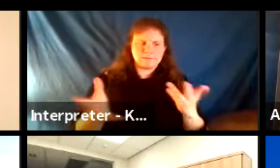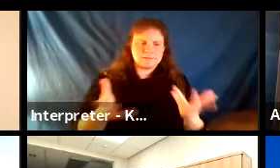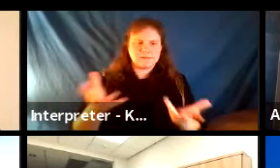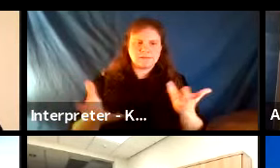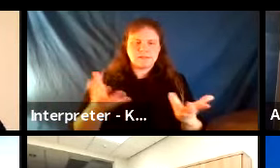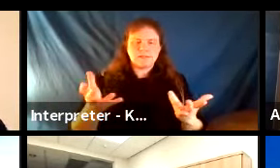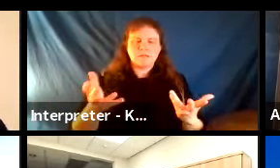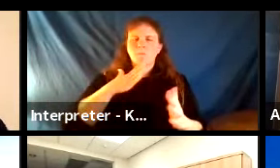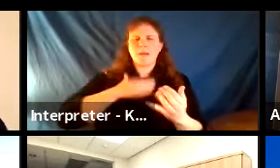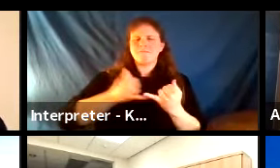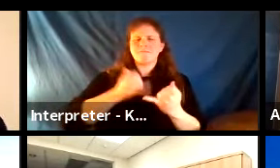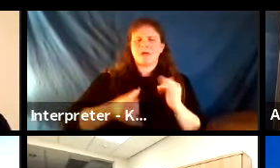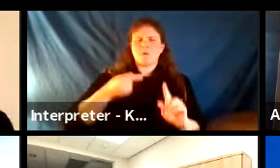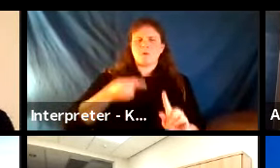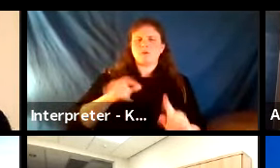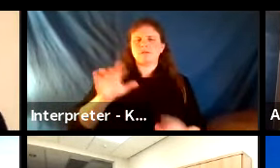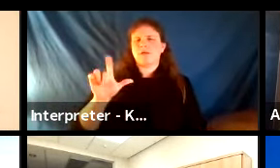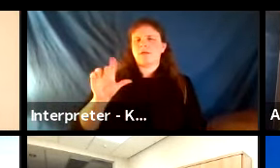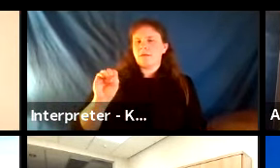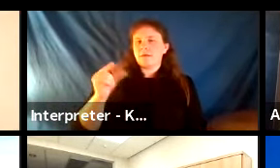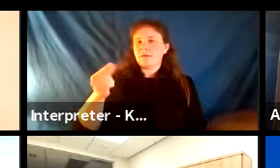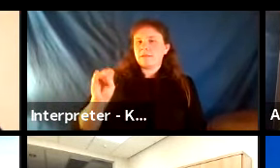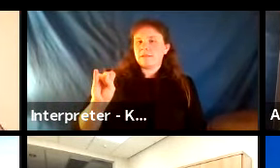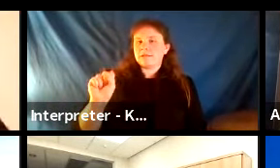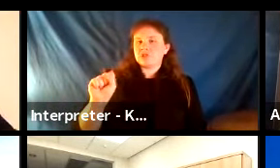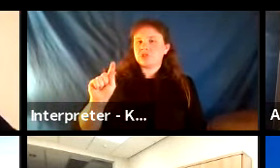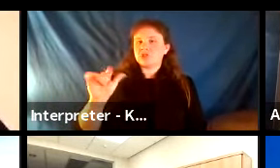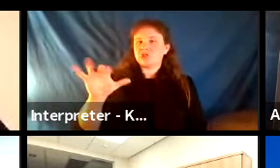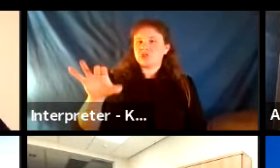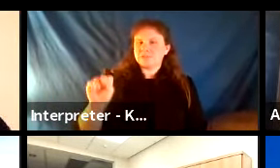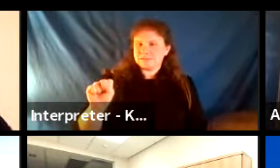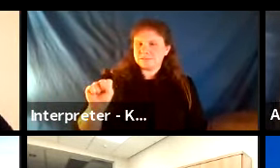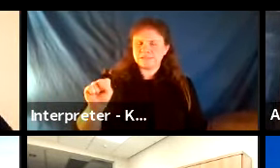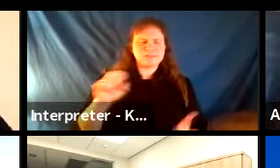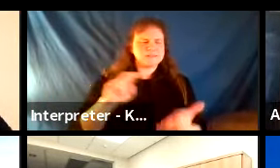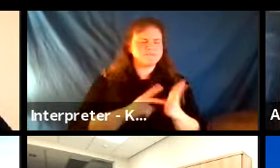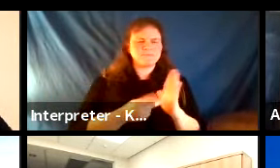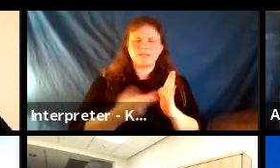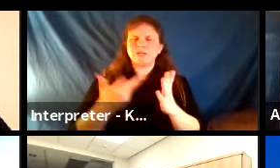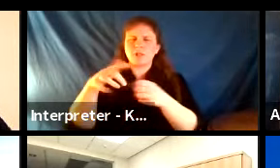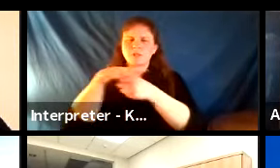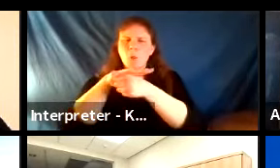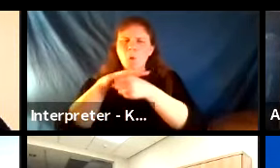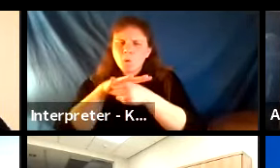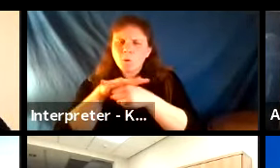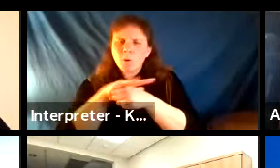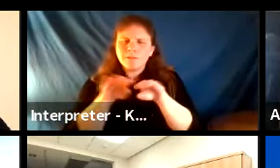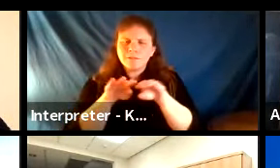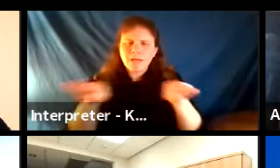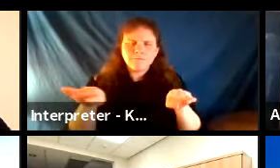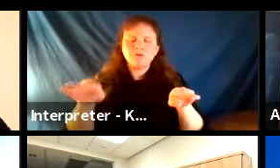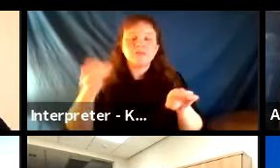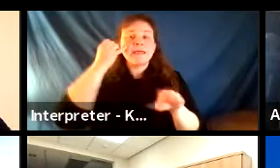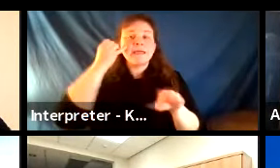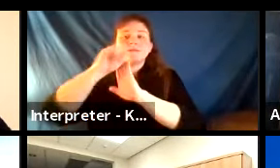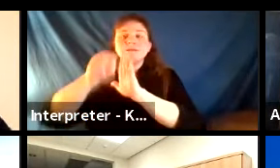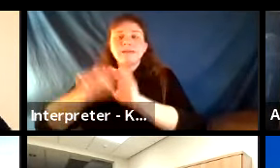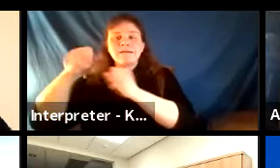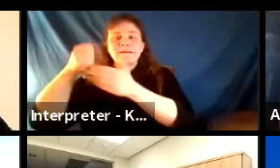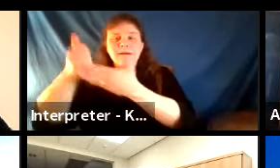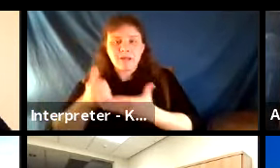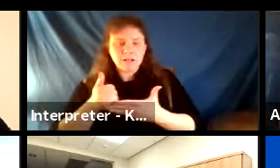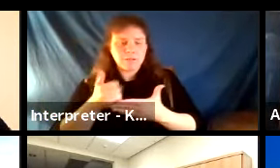point. I think we really have to think through the logistics at local and county levels, and any help the state can give on that, any